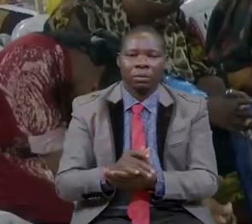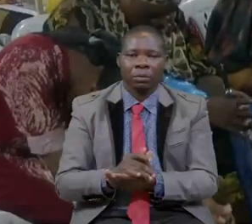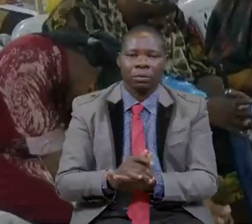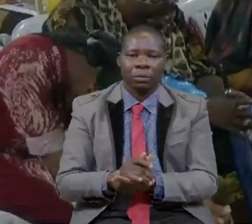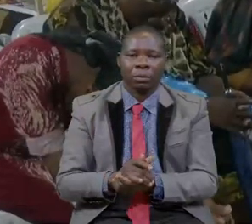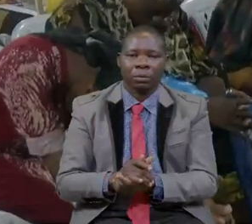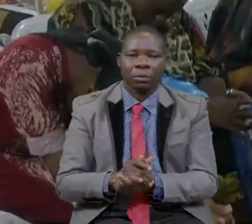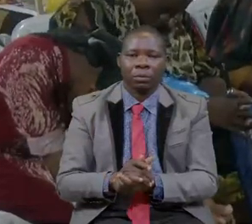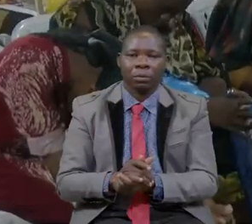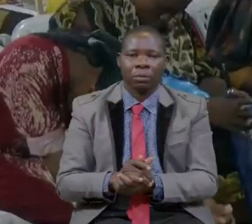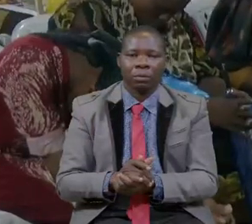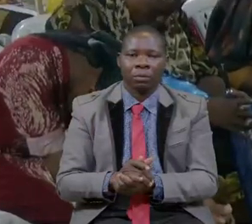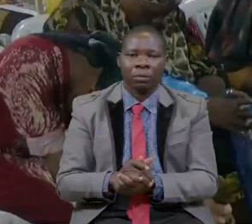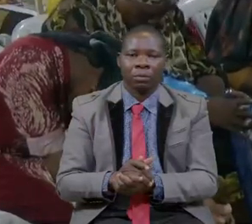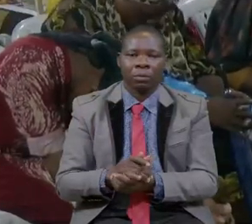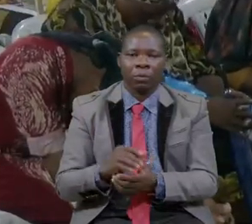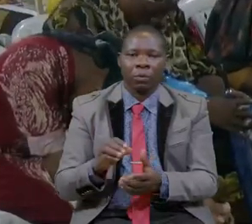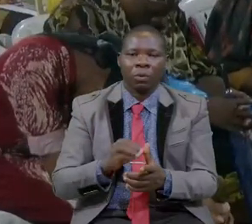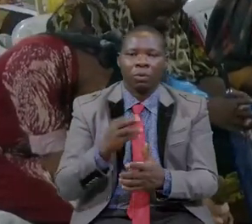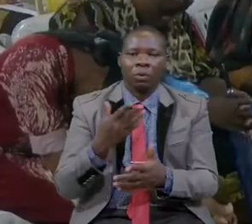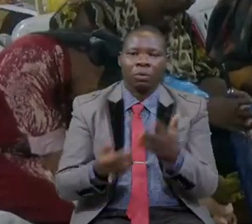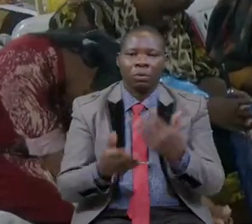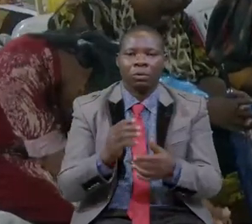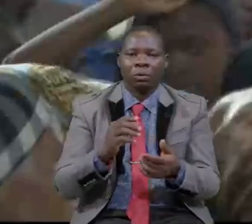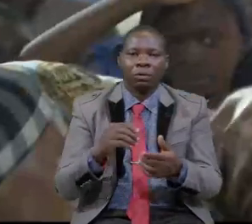whatsoever indicates you are waving your hand to me.